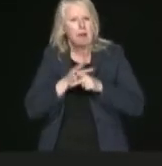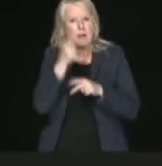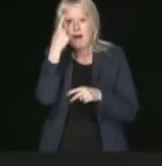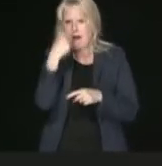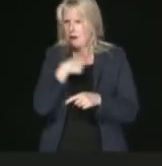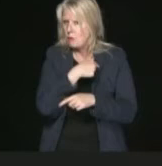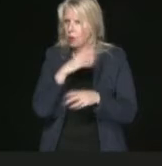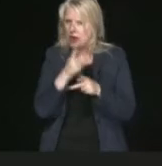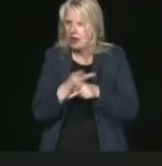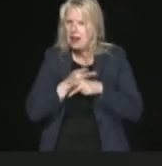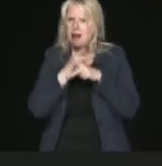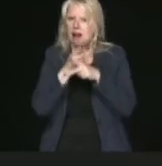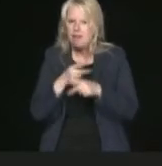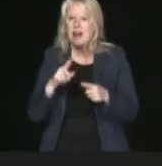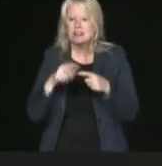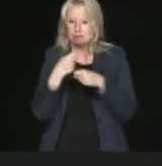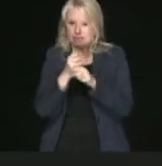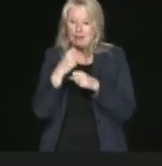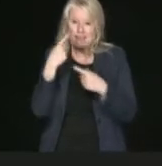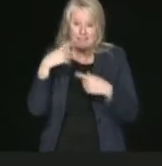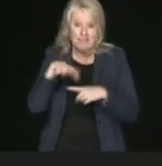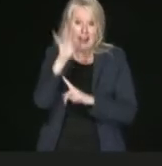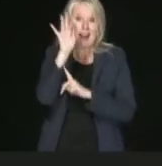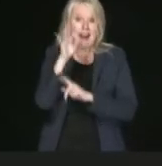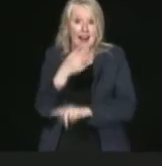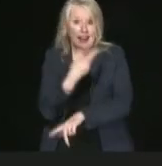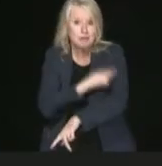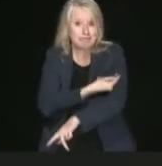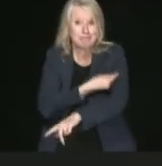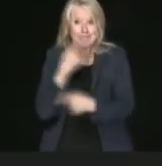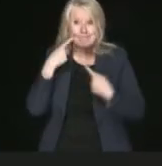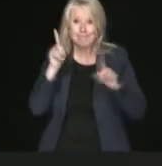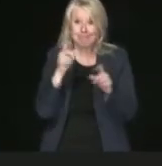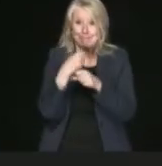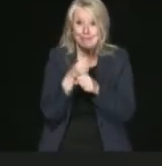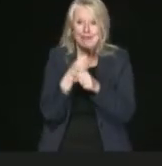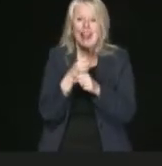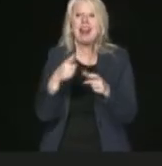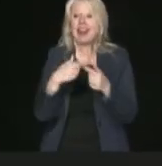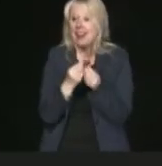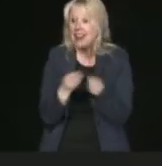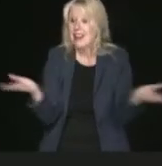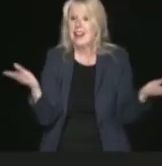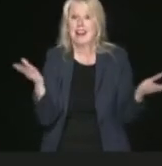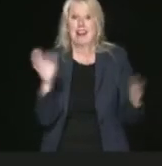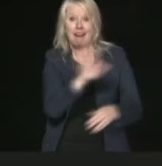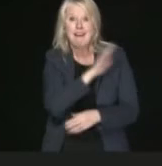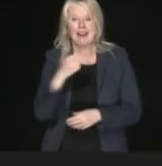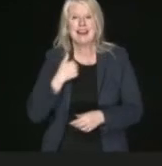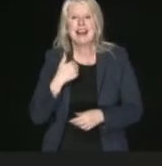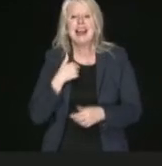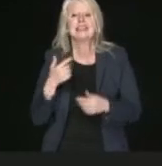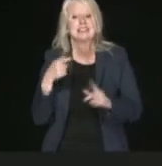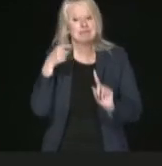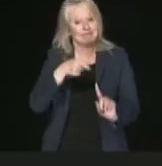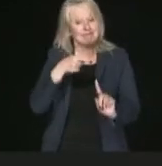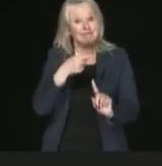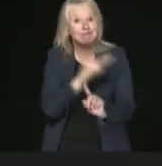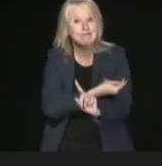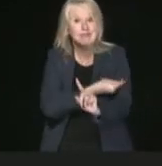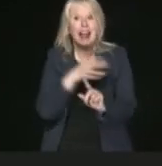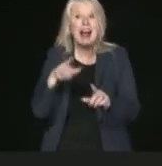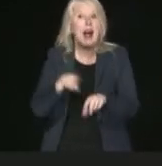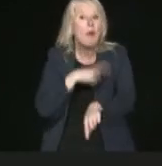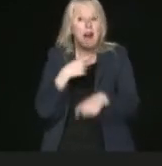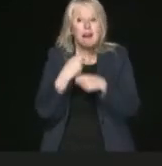ongoing vigilance until we have a vaccine that's distributed to everyone, and we don't know when that will be. It could take 6